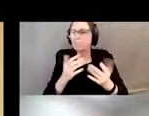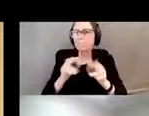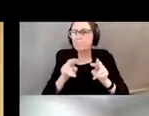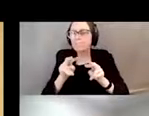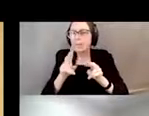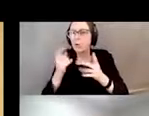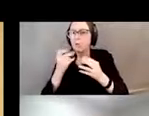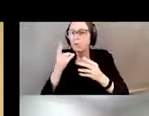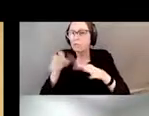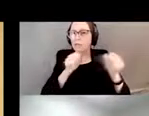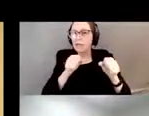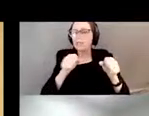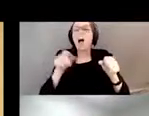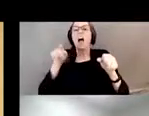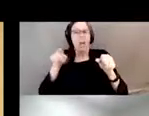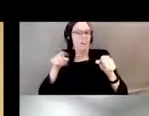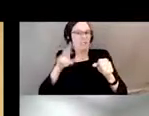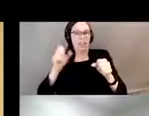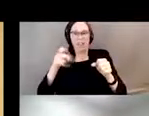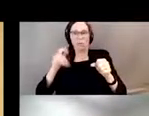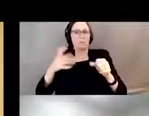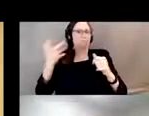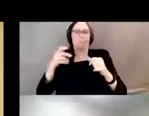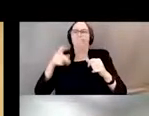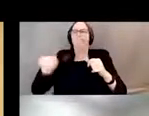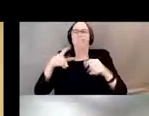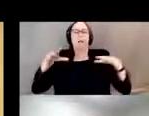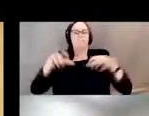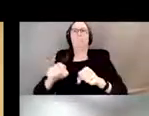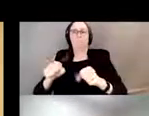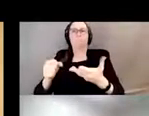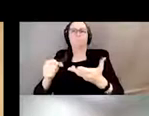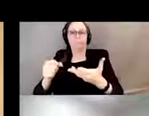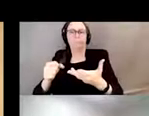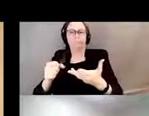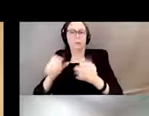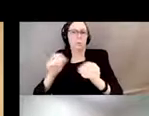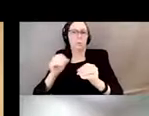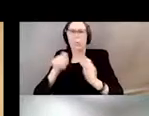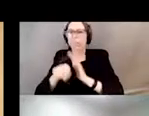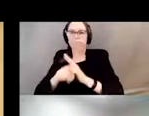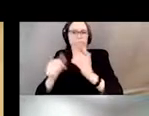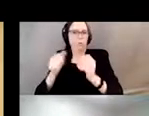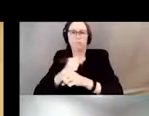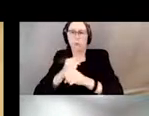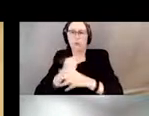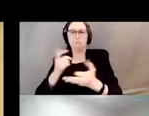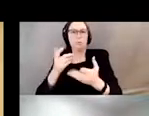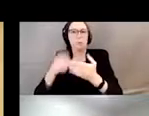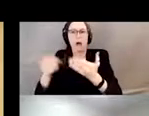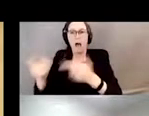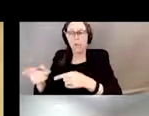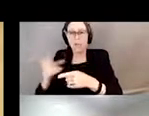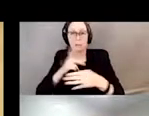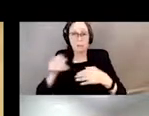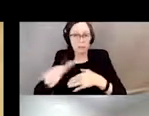they perform a bloodless coup. And what ends up happening is you have the Kingdom of Afghanistan transform